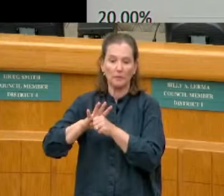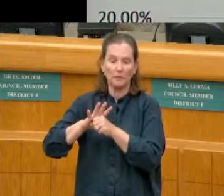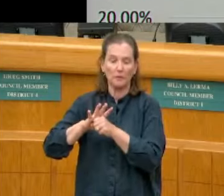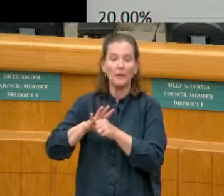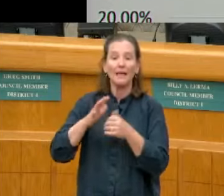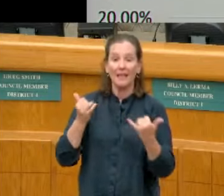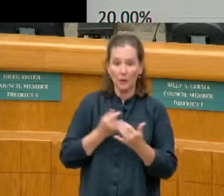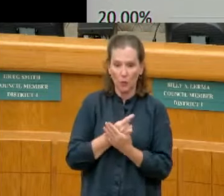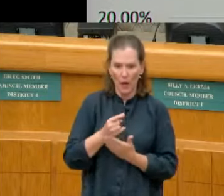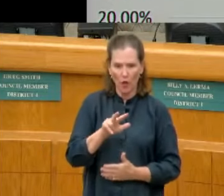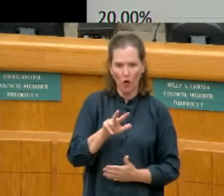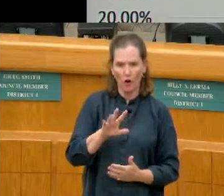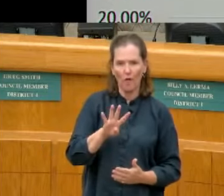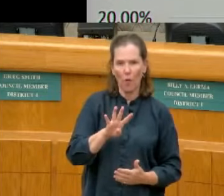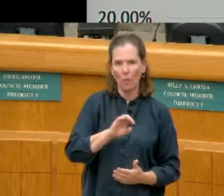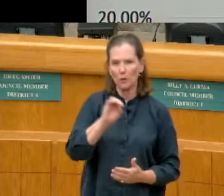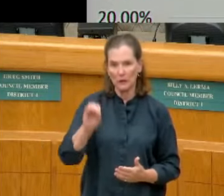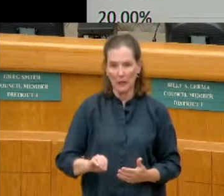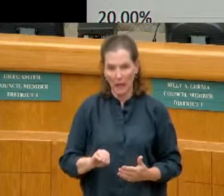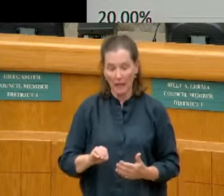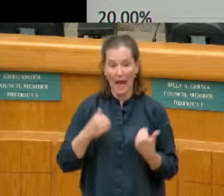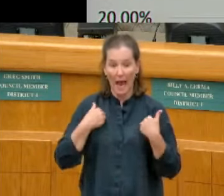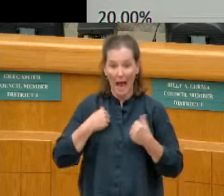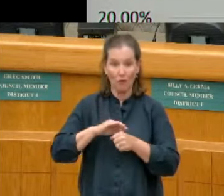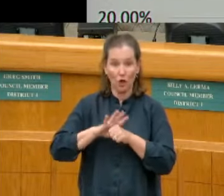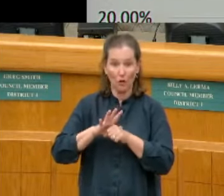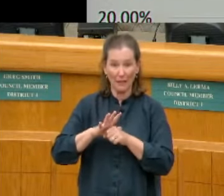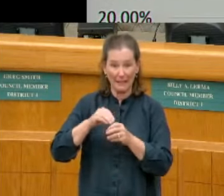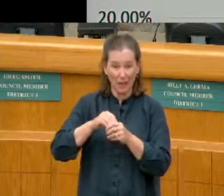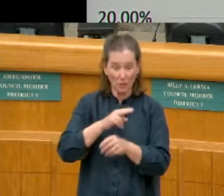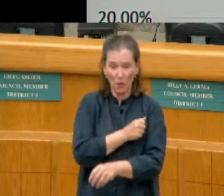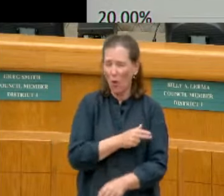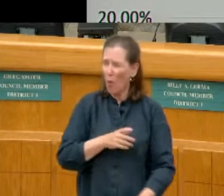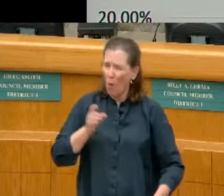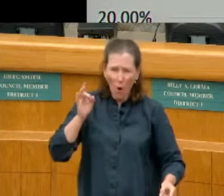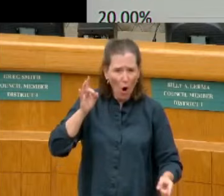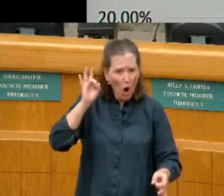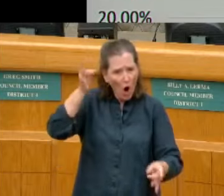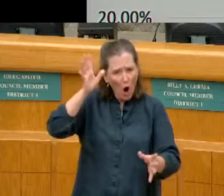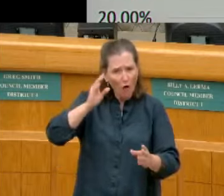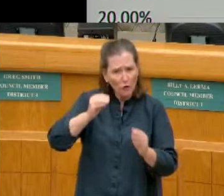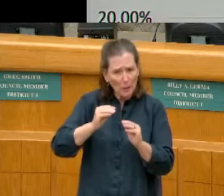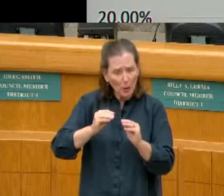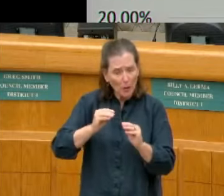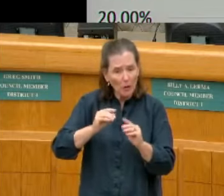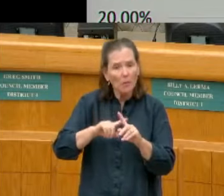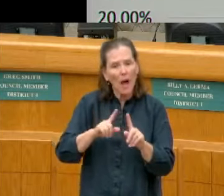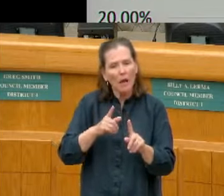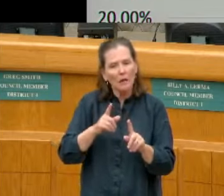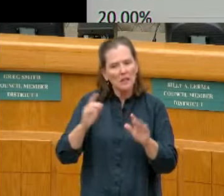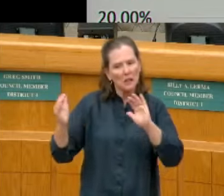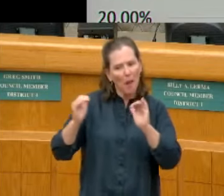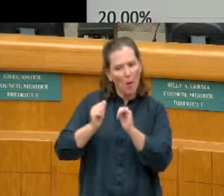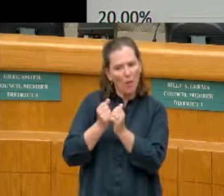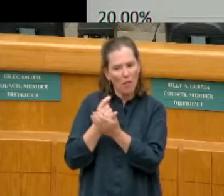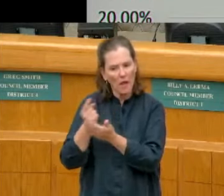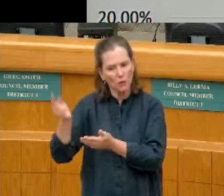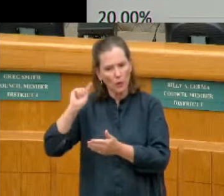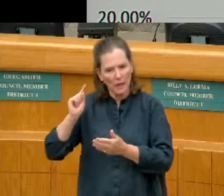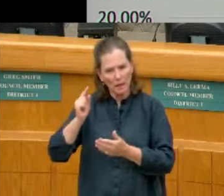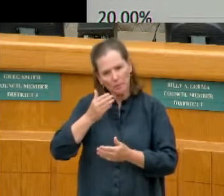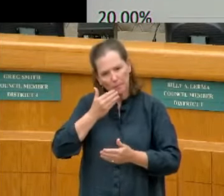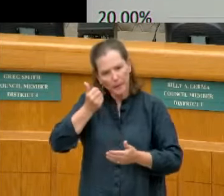34% is terrible, but it's better than 39%. And I want that number to